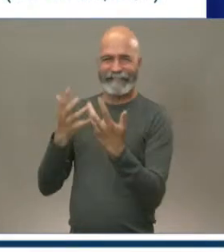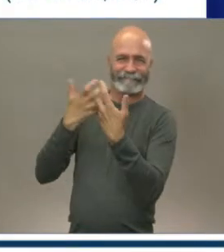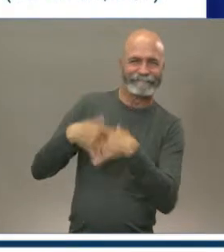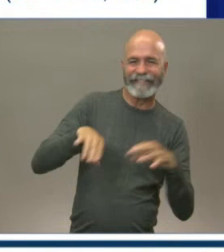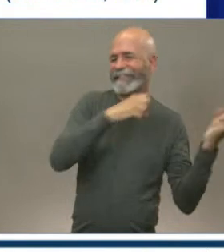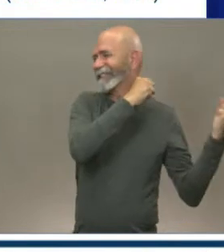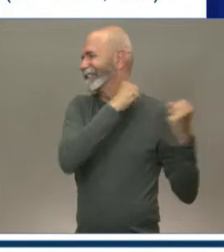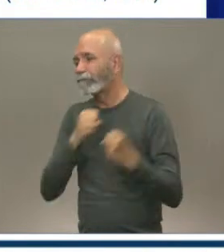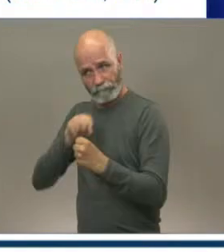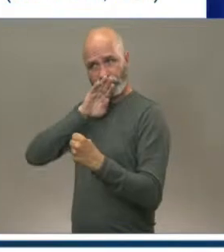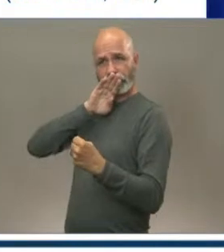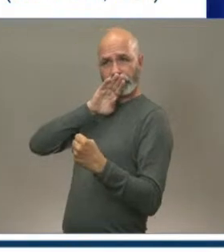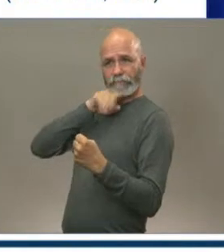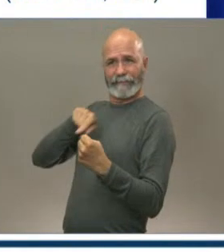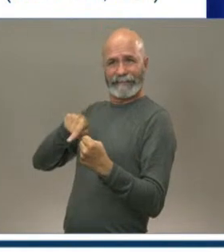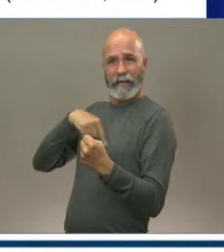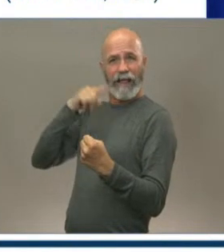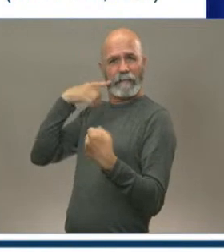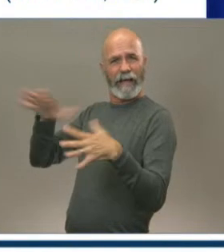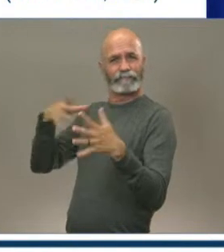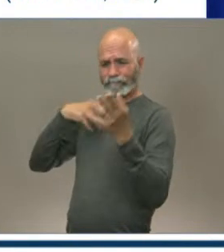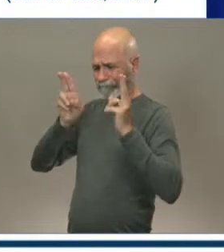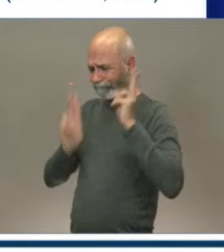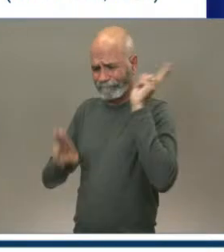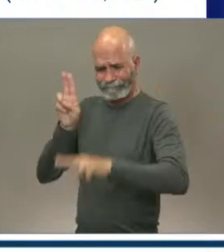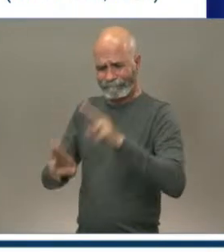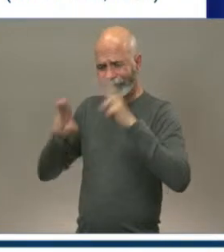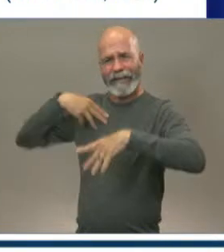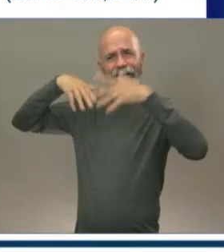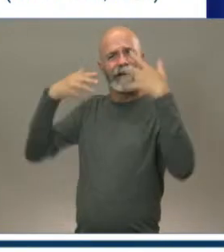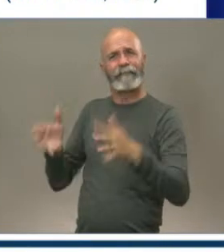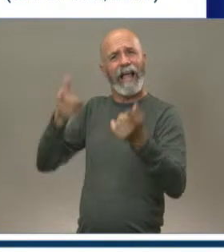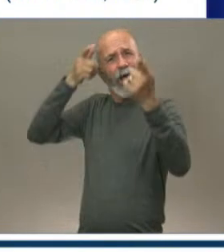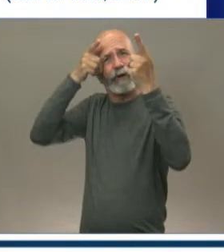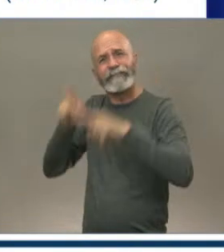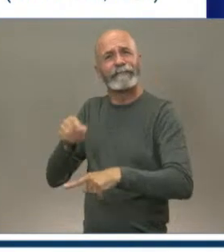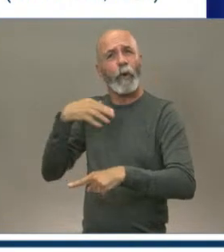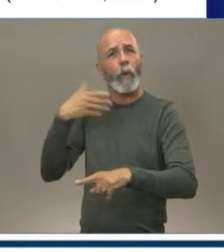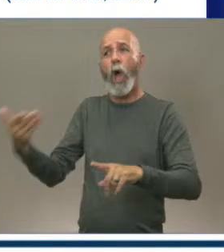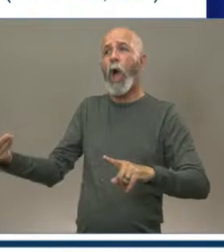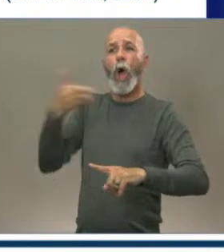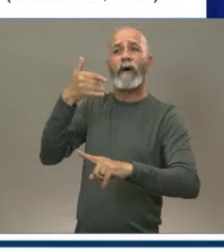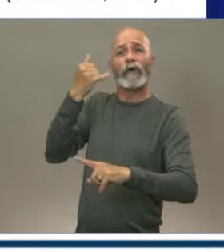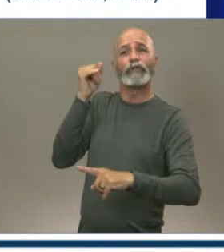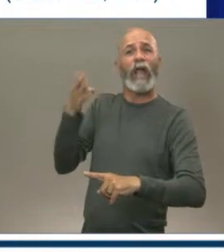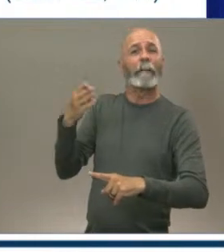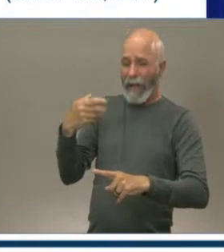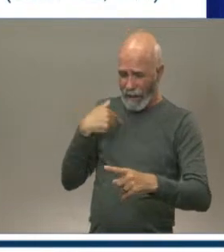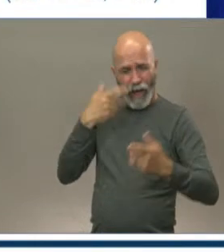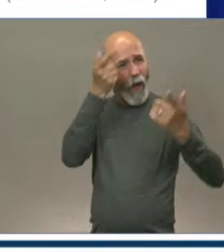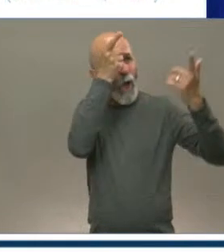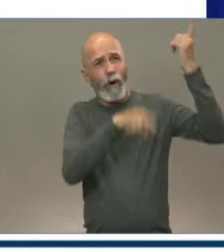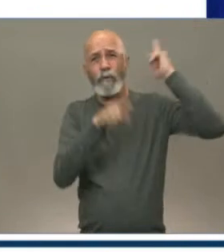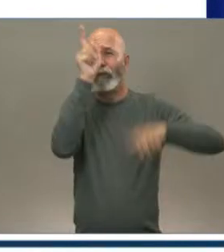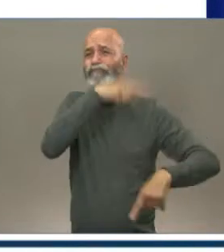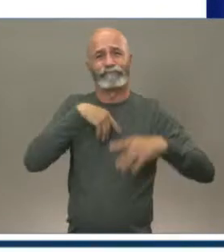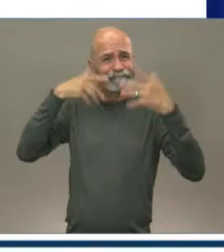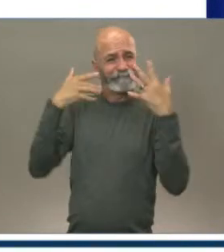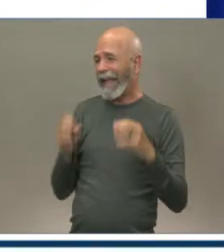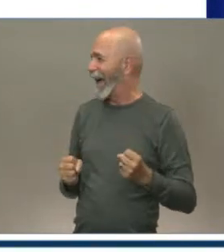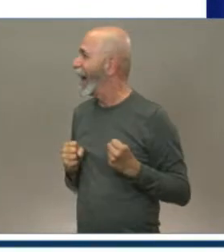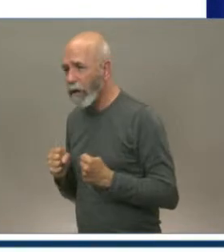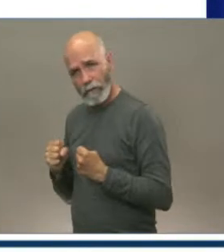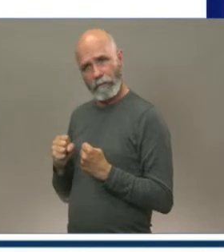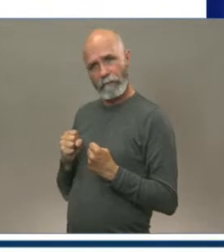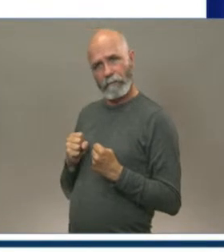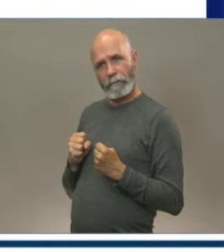an employee offer for work, those types of things. There are exceptions to that rule, but we're very